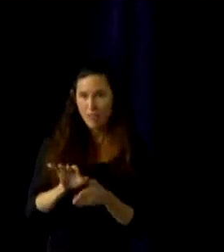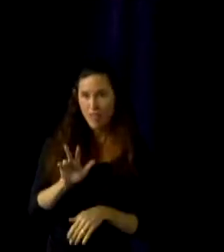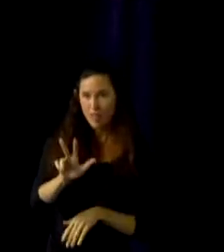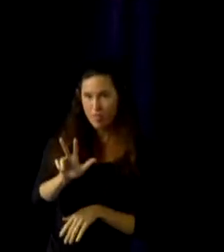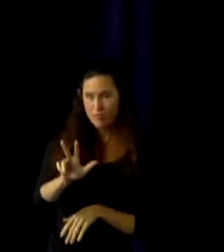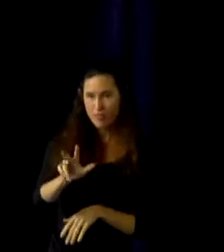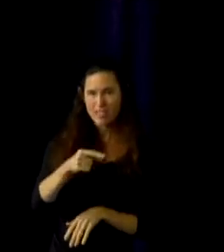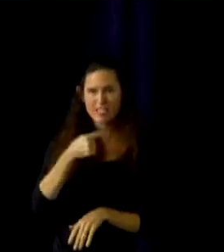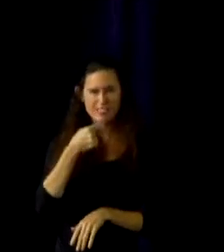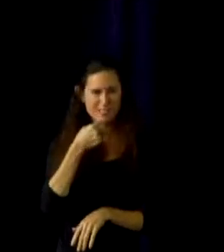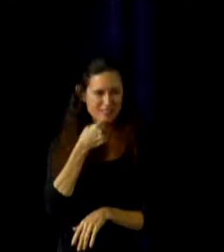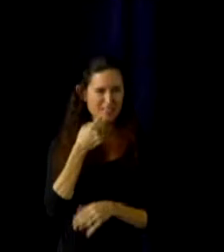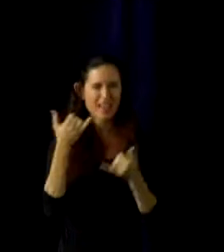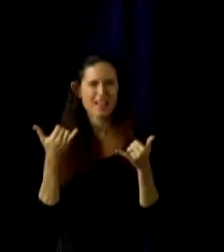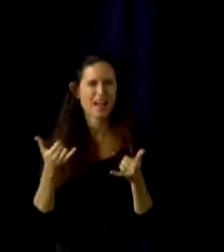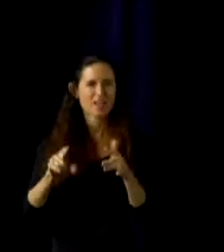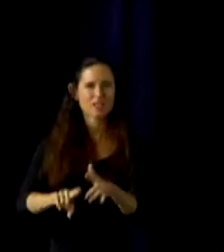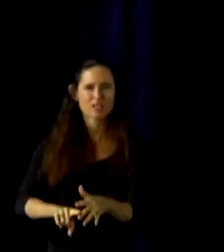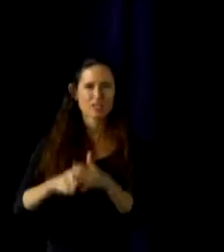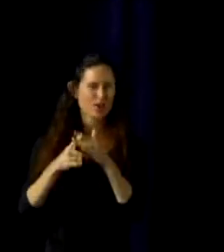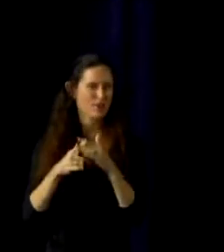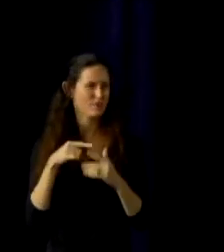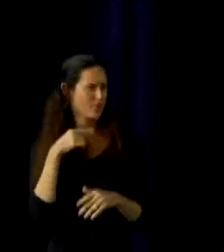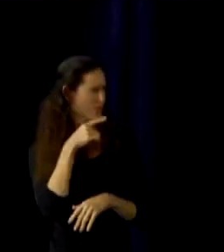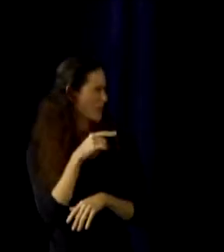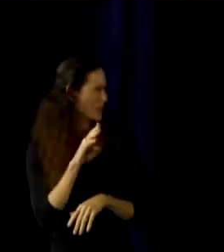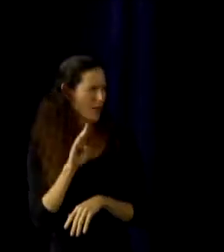now the starting lineup for your Milwaukee Bucks.